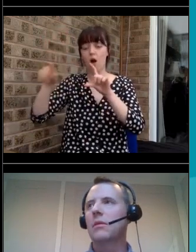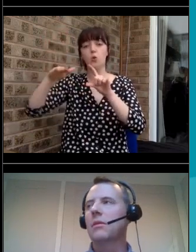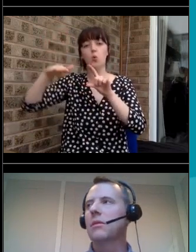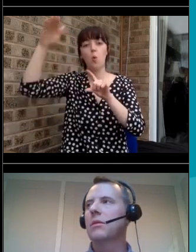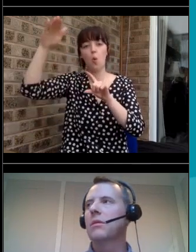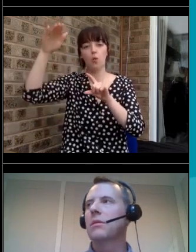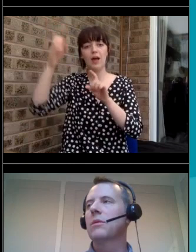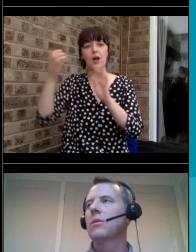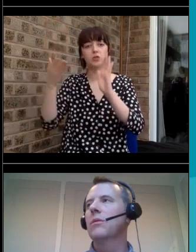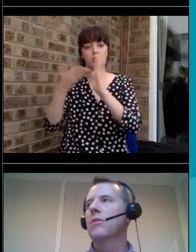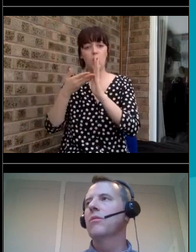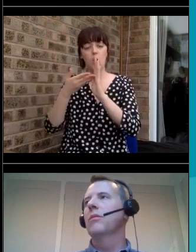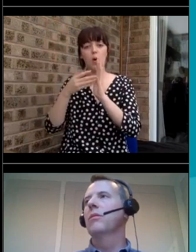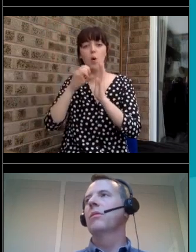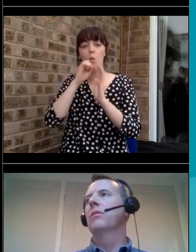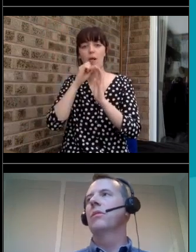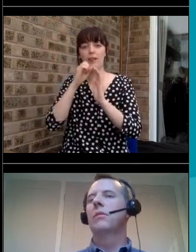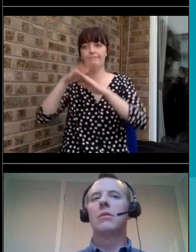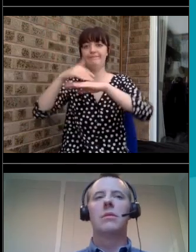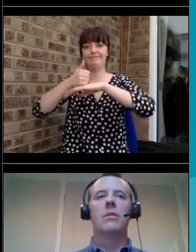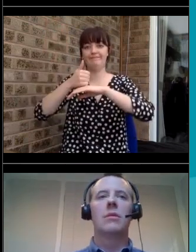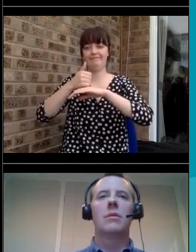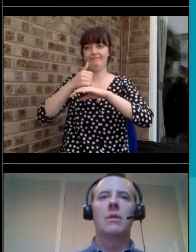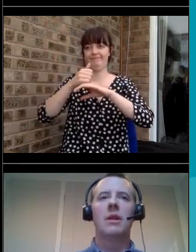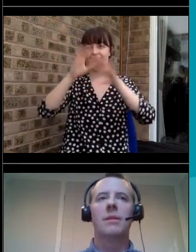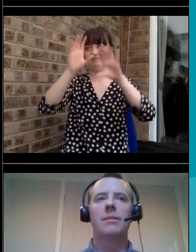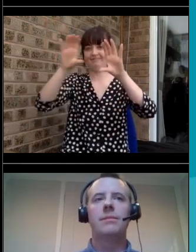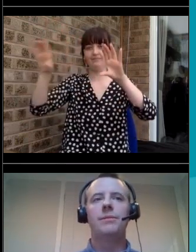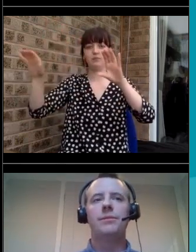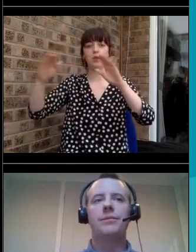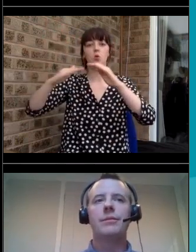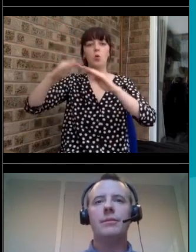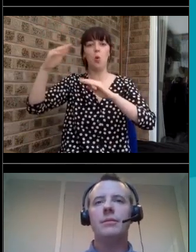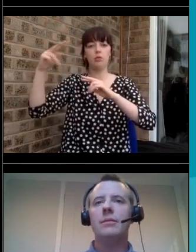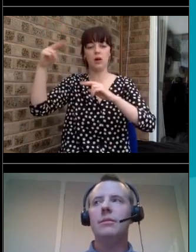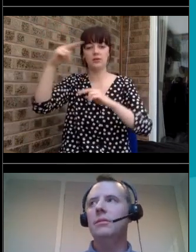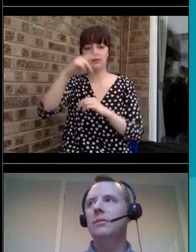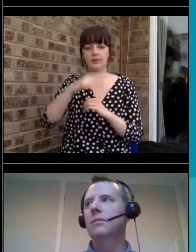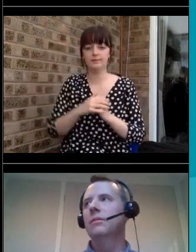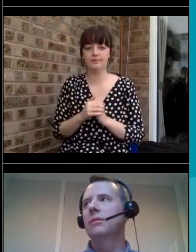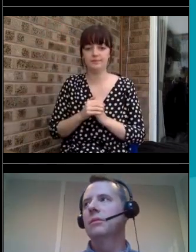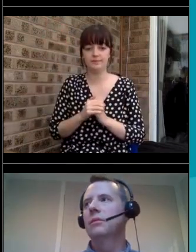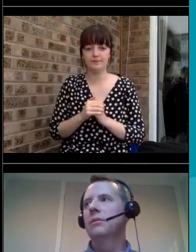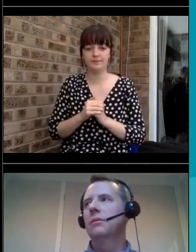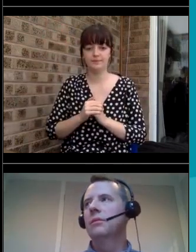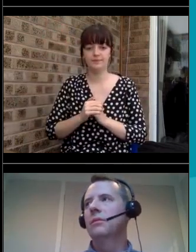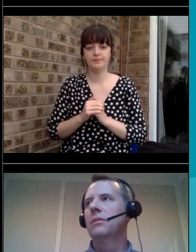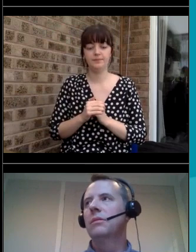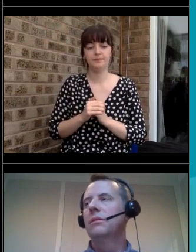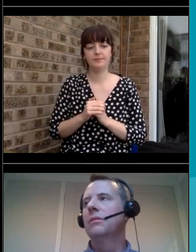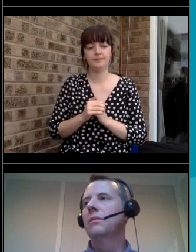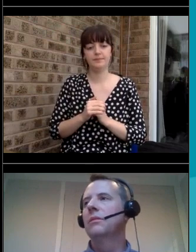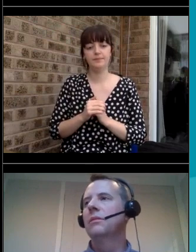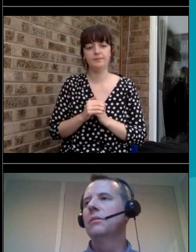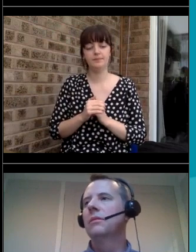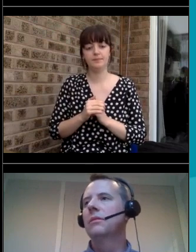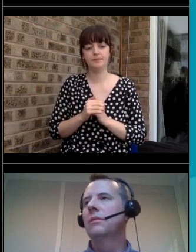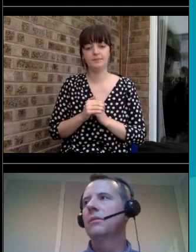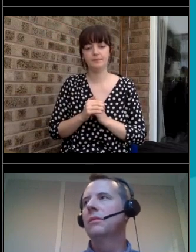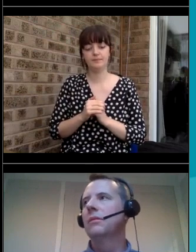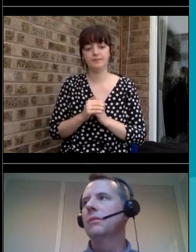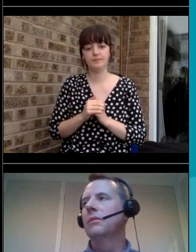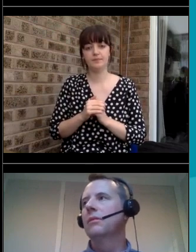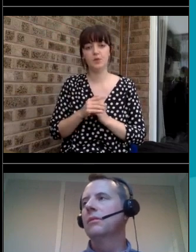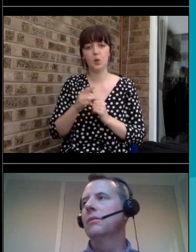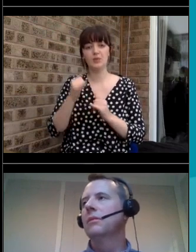cutting, which is bunding at either side. I mean, Steve mentioned it earlier in the presentation that he put forward.